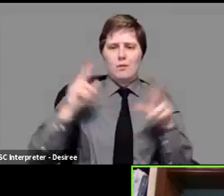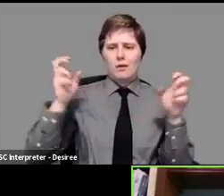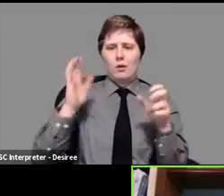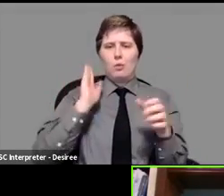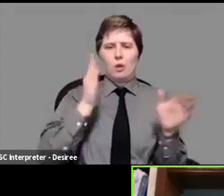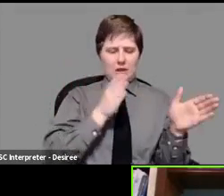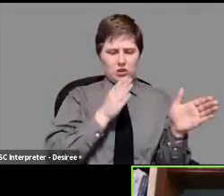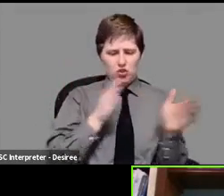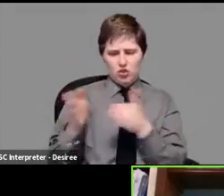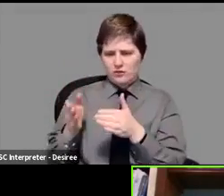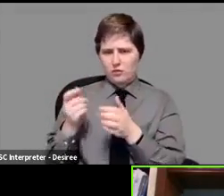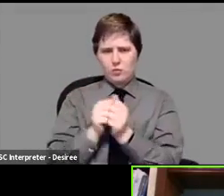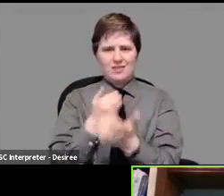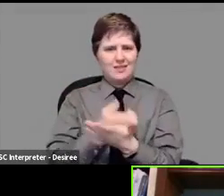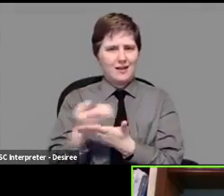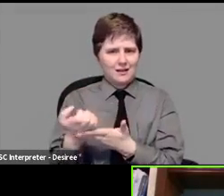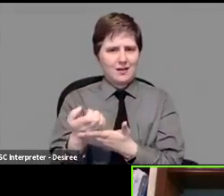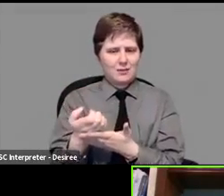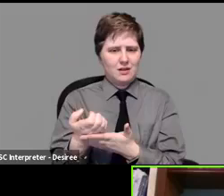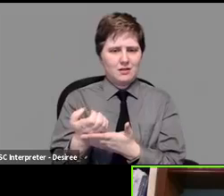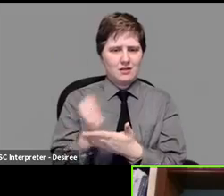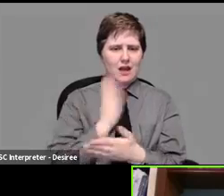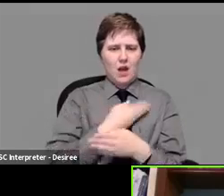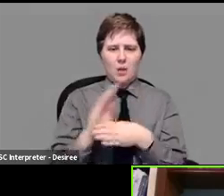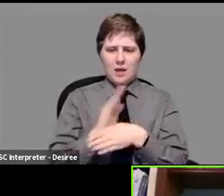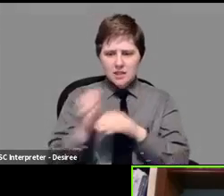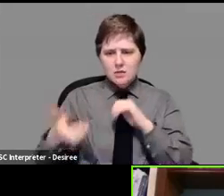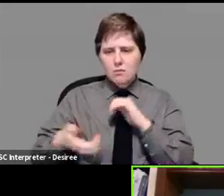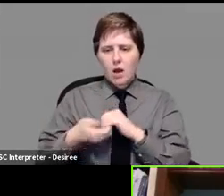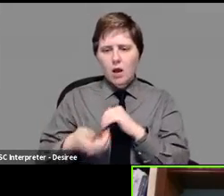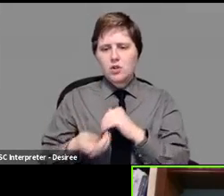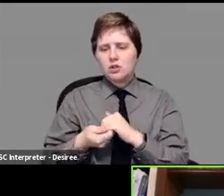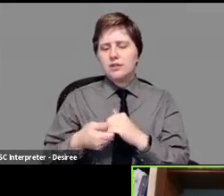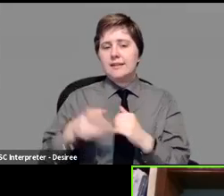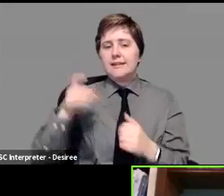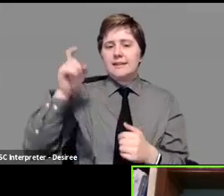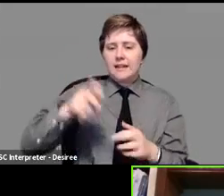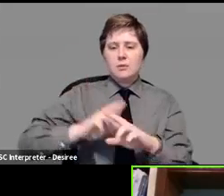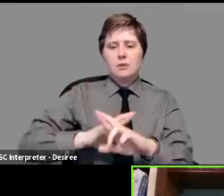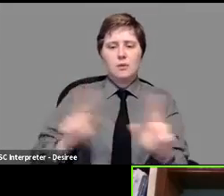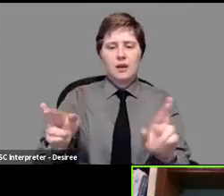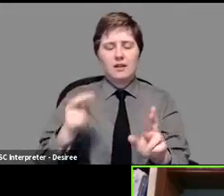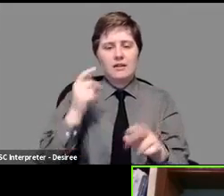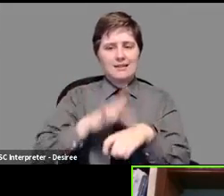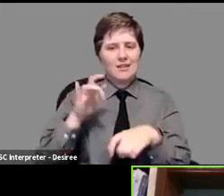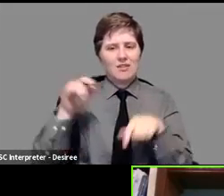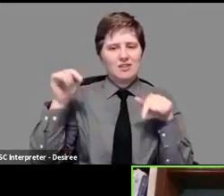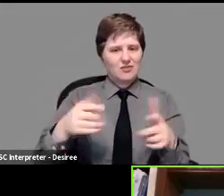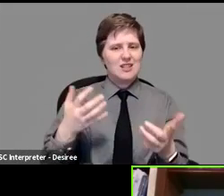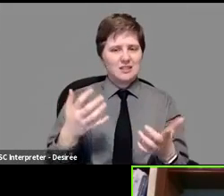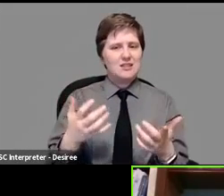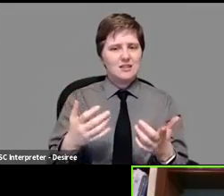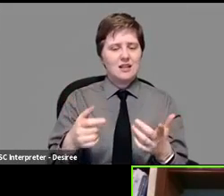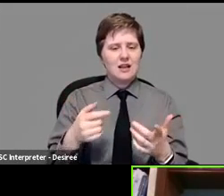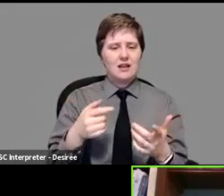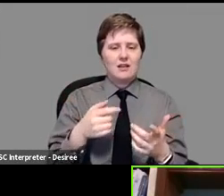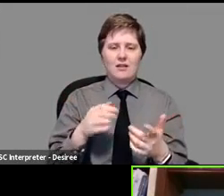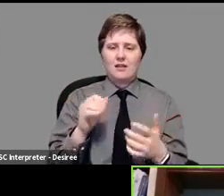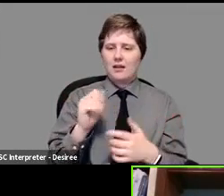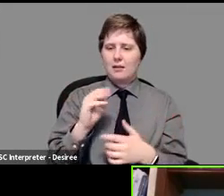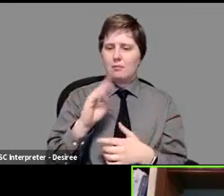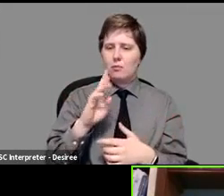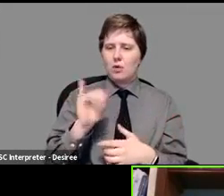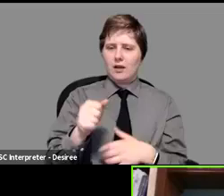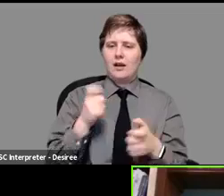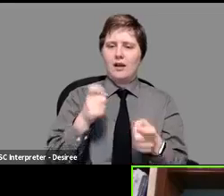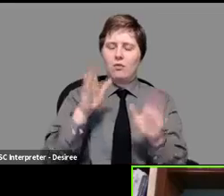shift in the economy. Our business partners need to be prepared to take advantage of this. I think Ambria gave a great example,